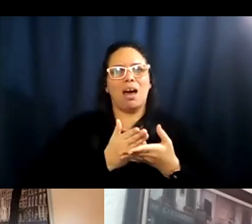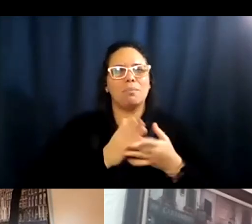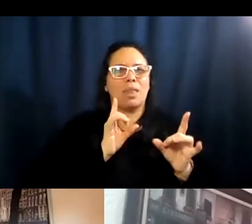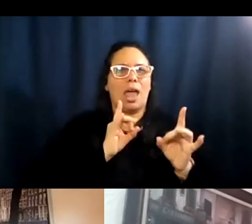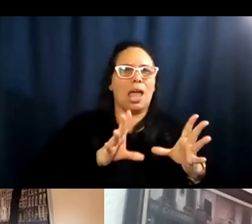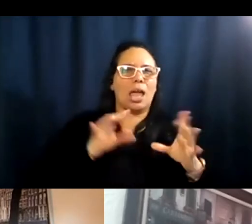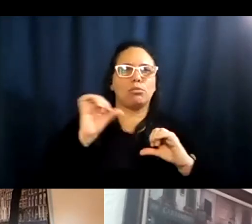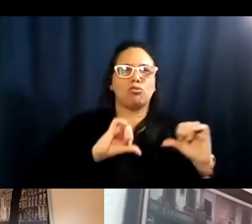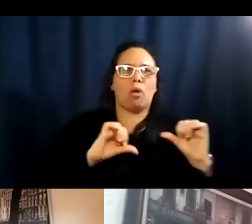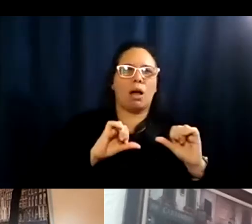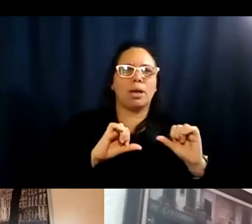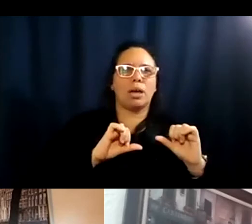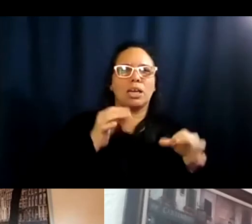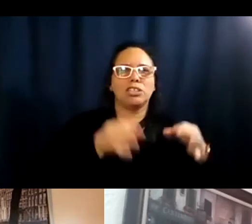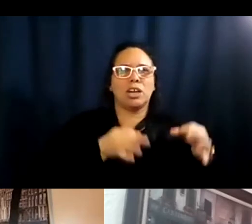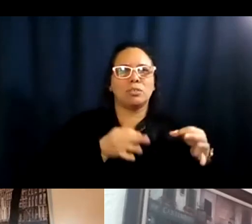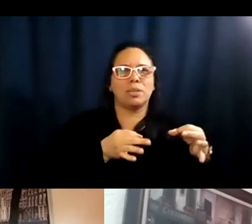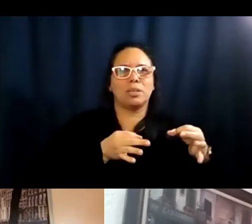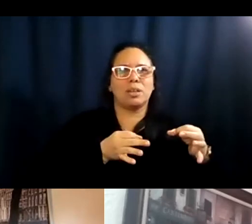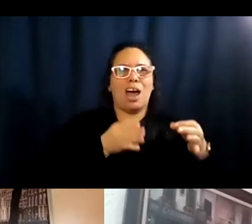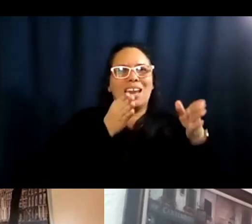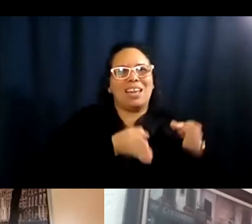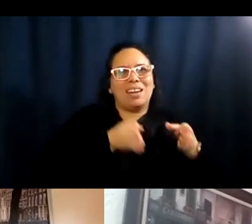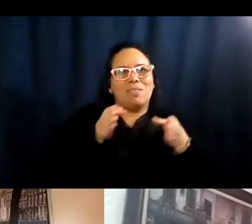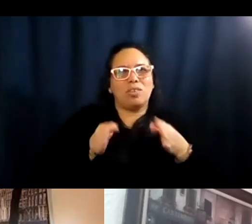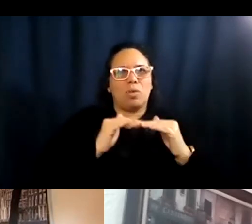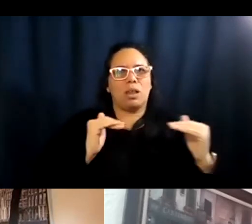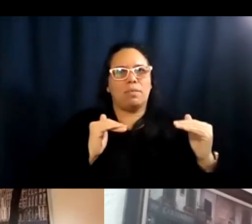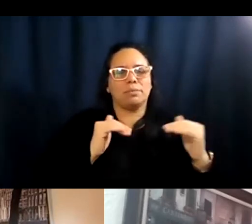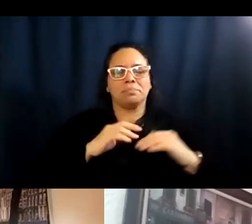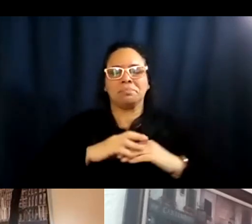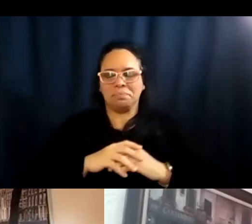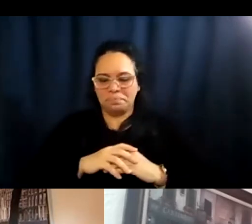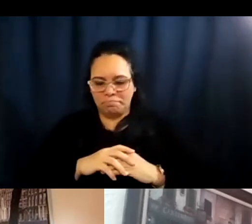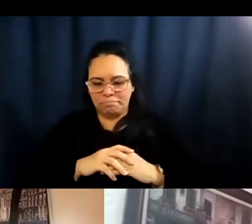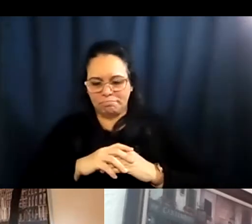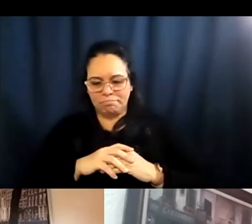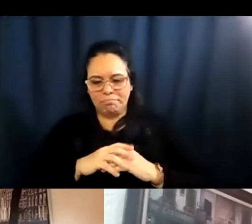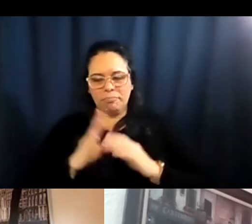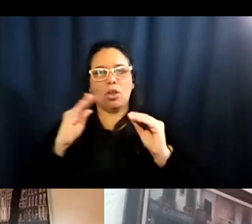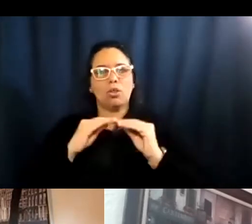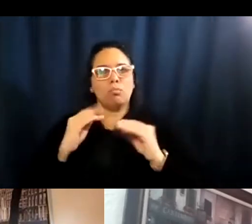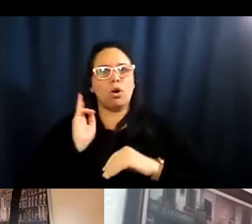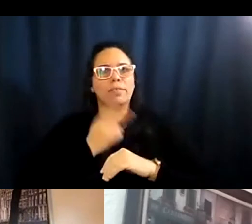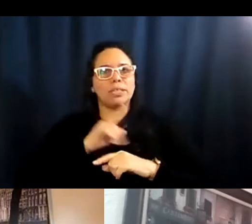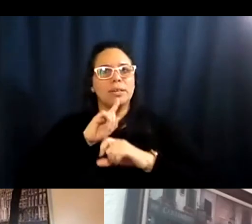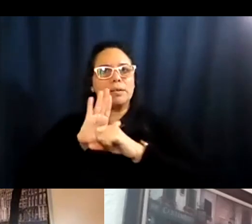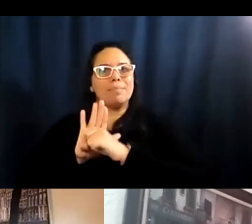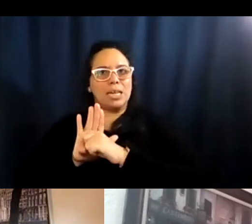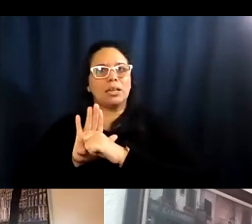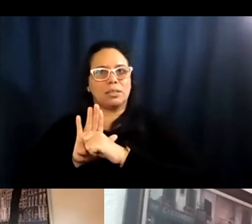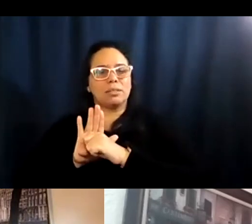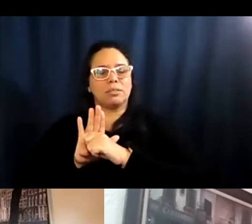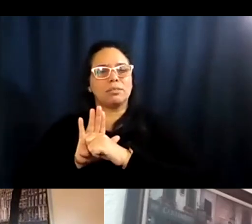like on an individual level. And I think the more of us that are committed to doing that, the more it's